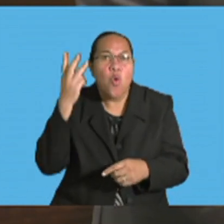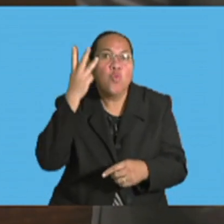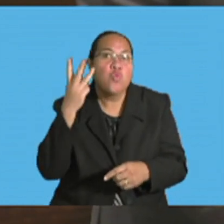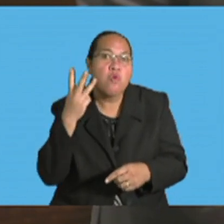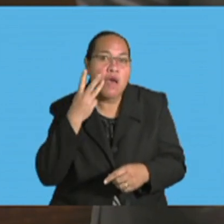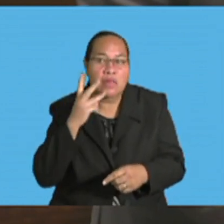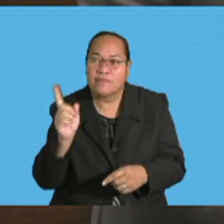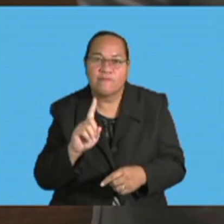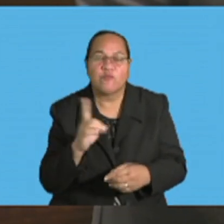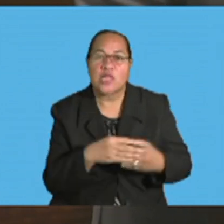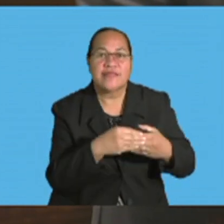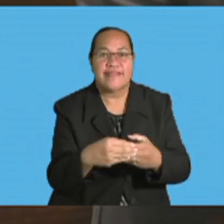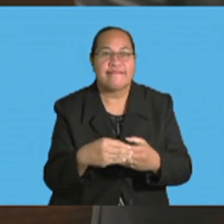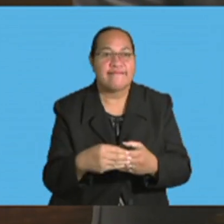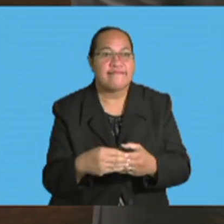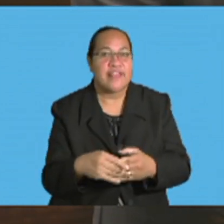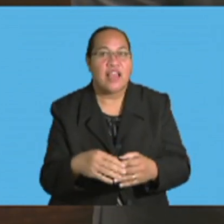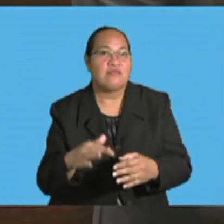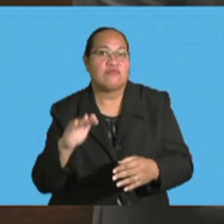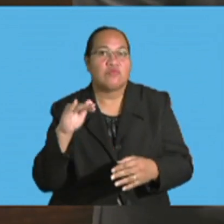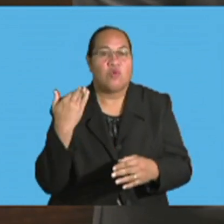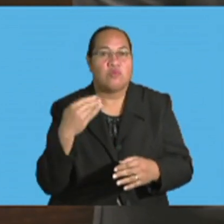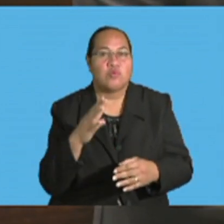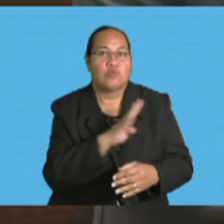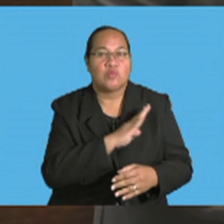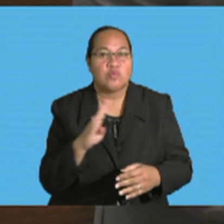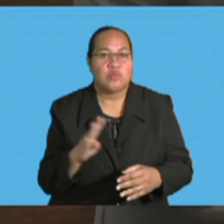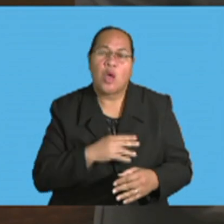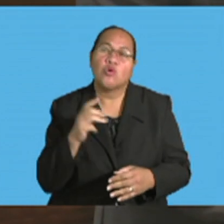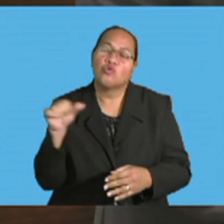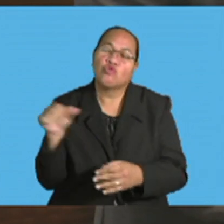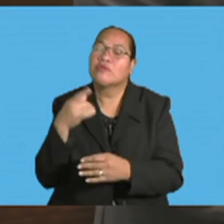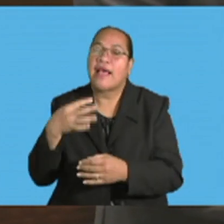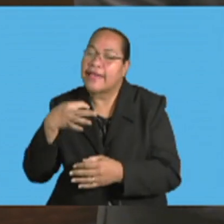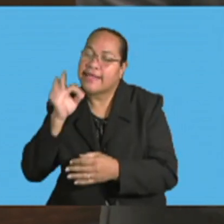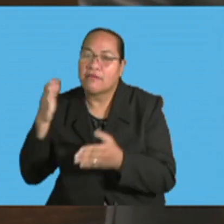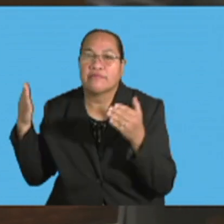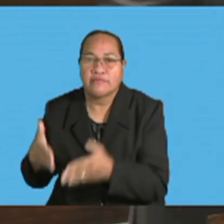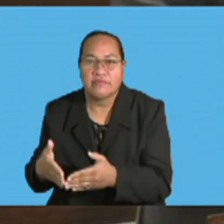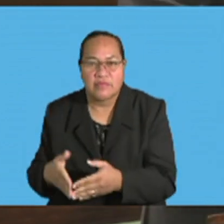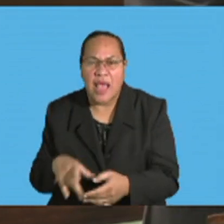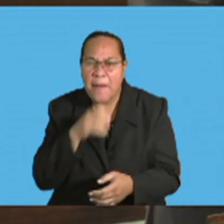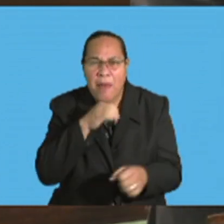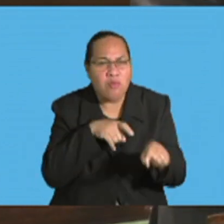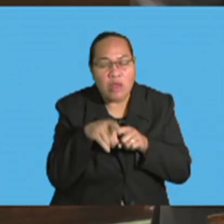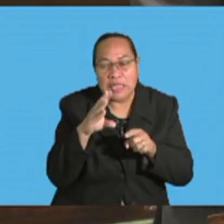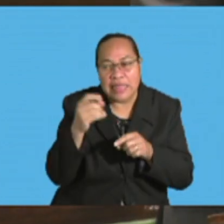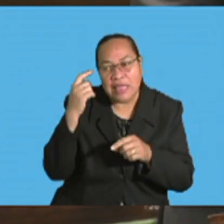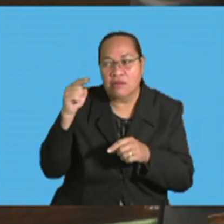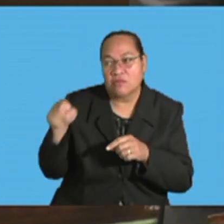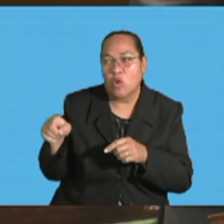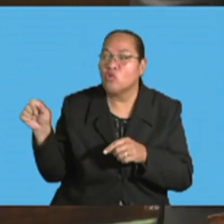the meeting. The men who think women belong in the kitchen making dinner rather than going to work and